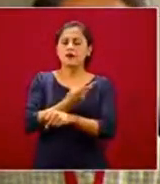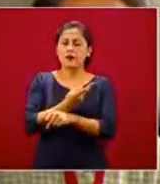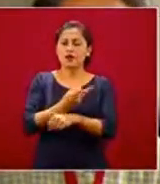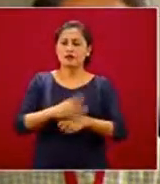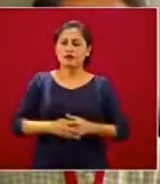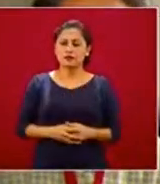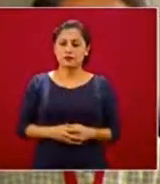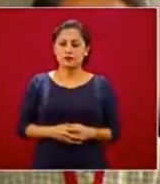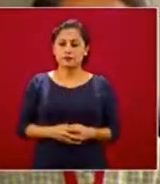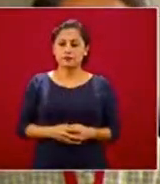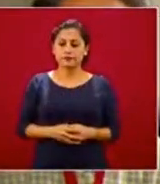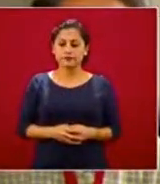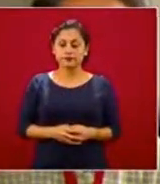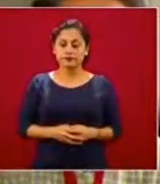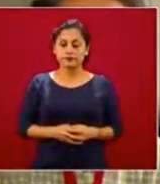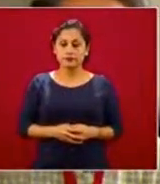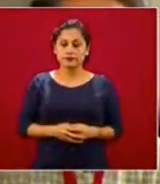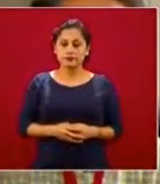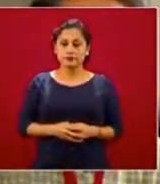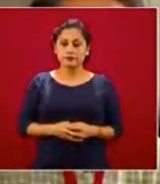journalistic interest,